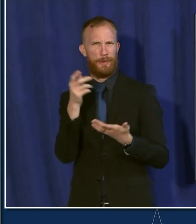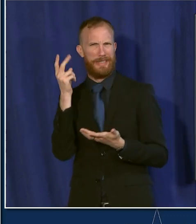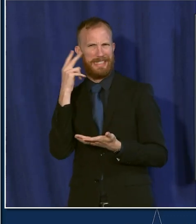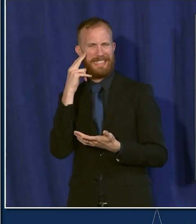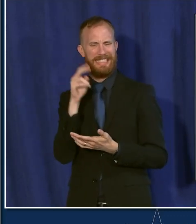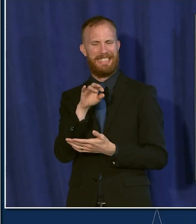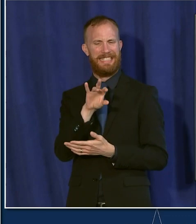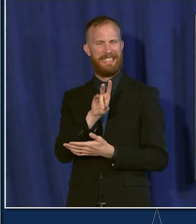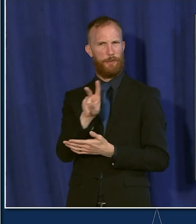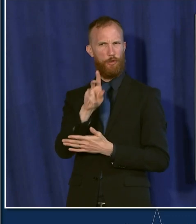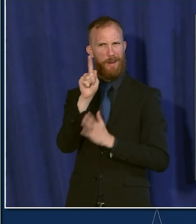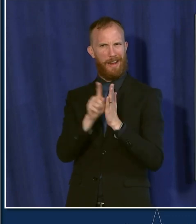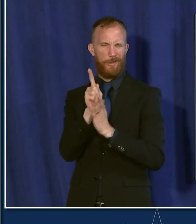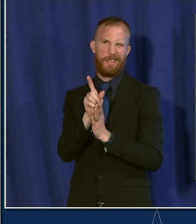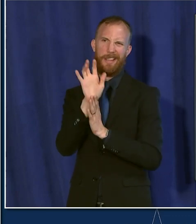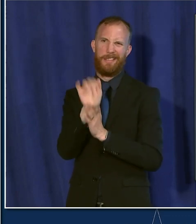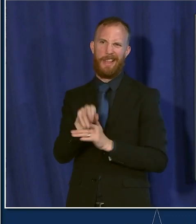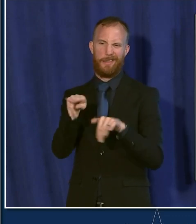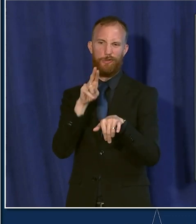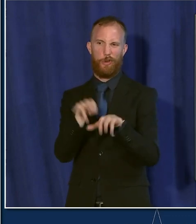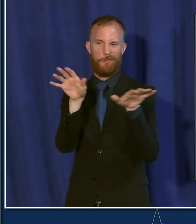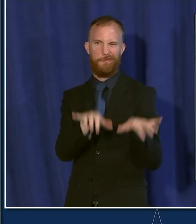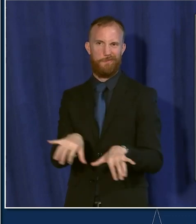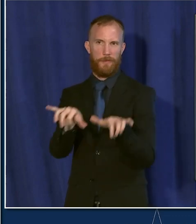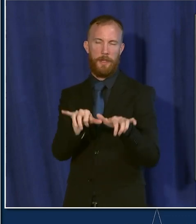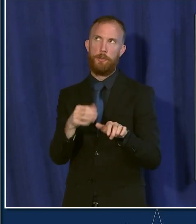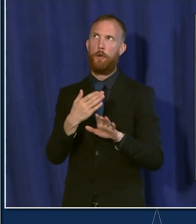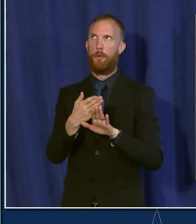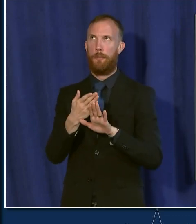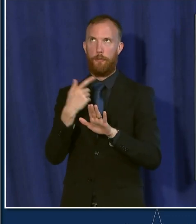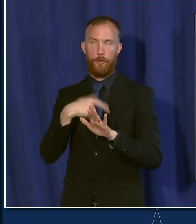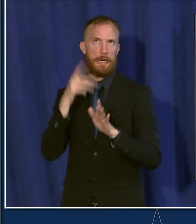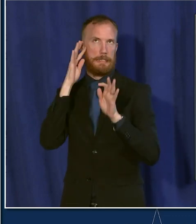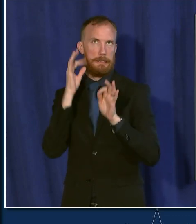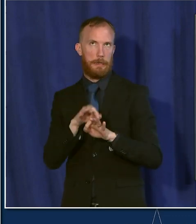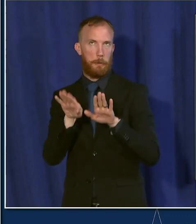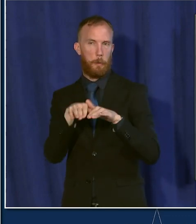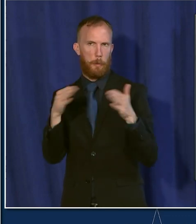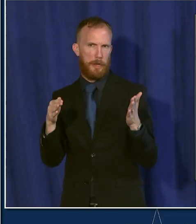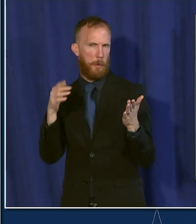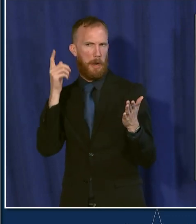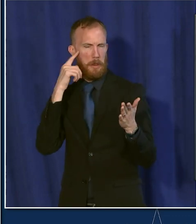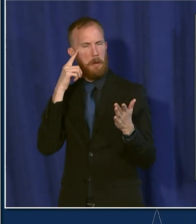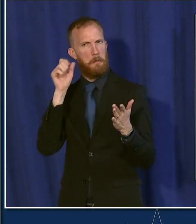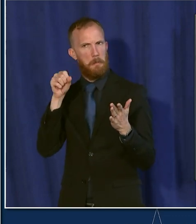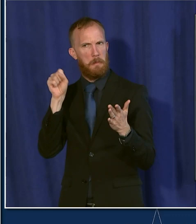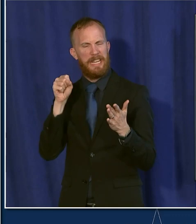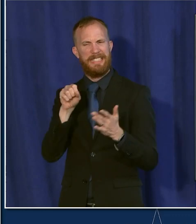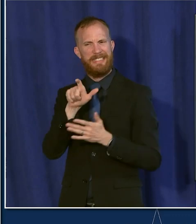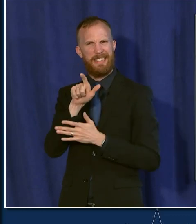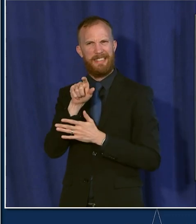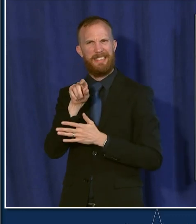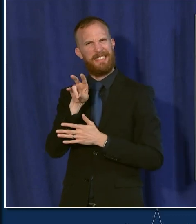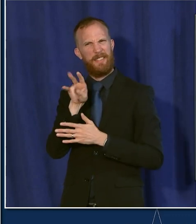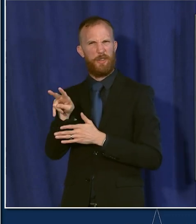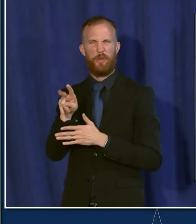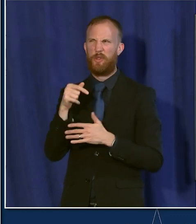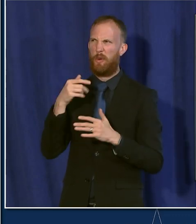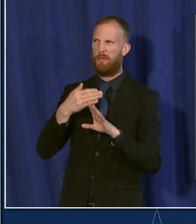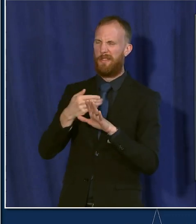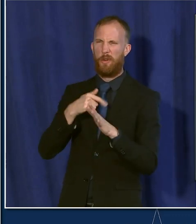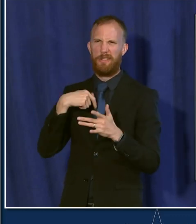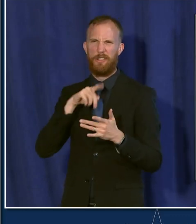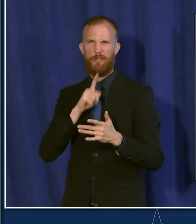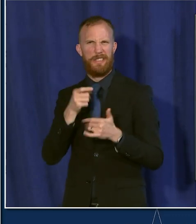decision after we had gone ahead with reopening, and all of the written guidance really since then. So it was really about us looking to see what